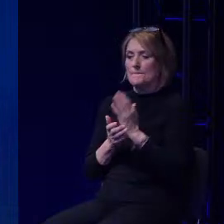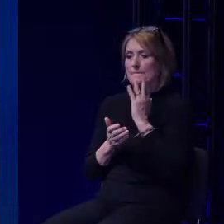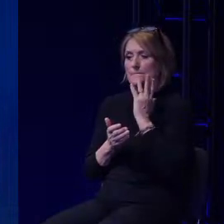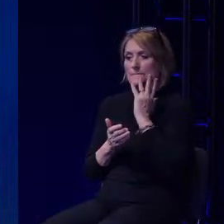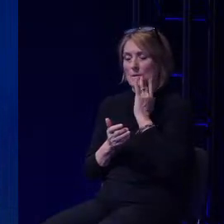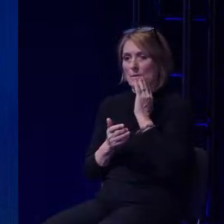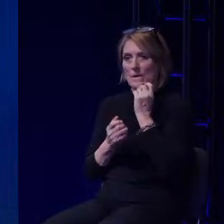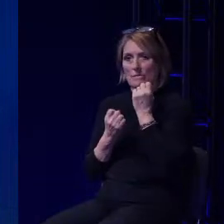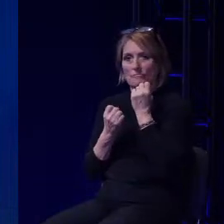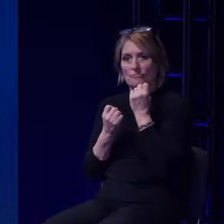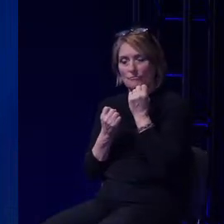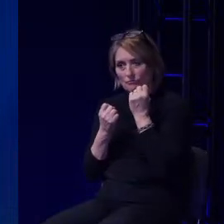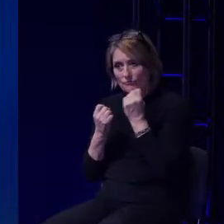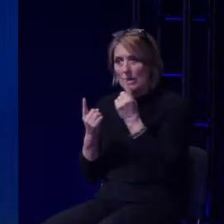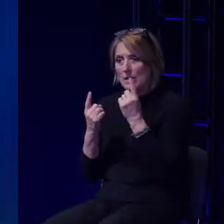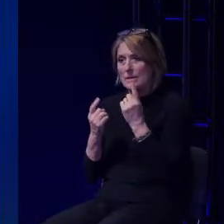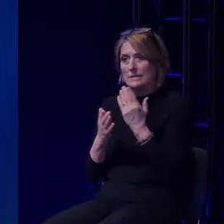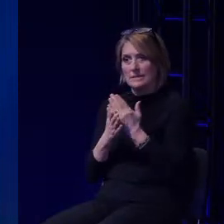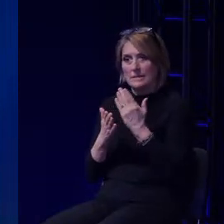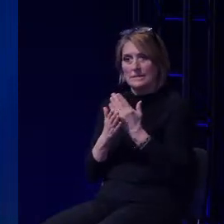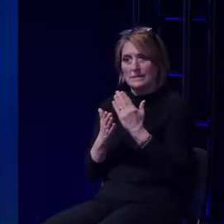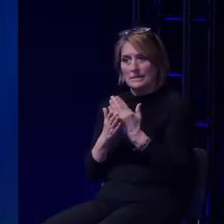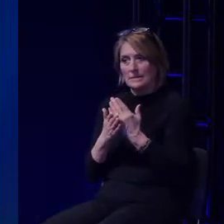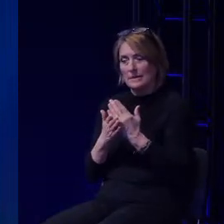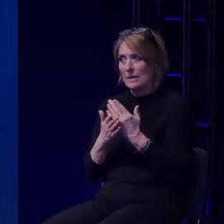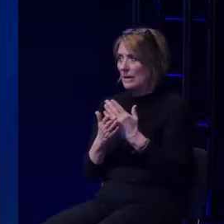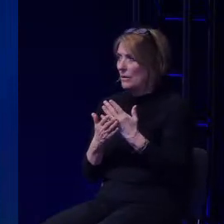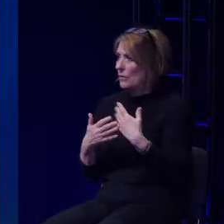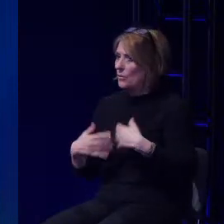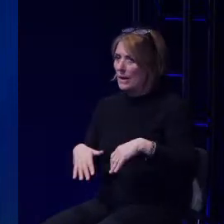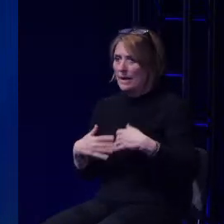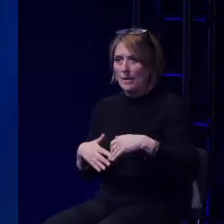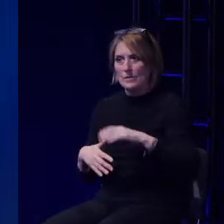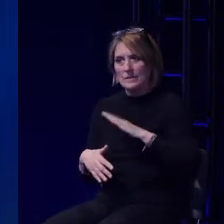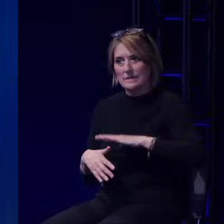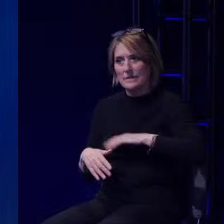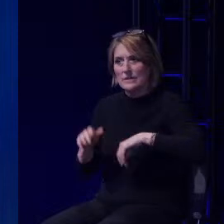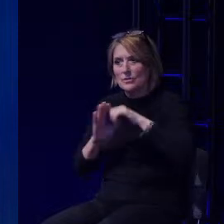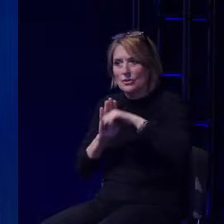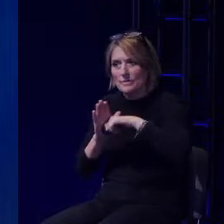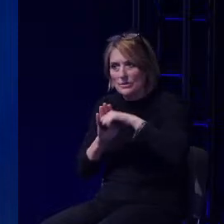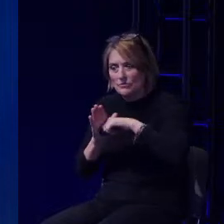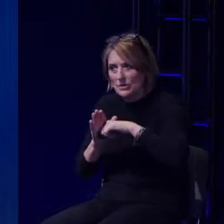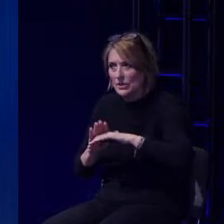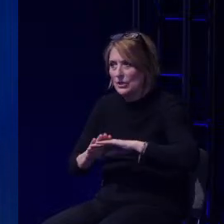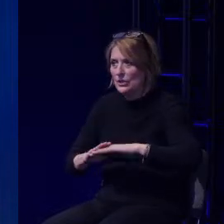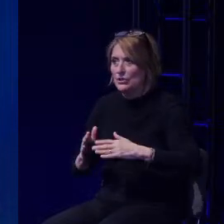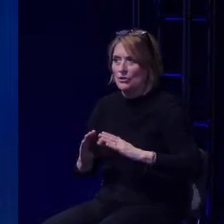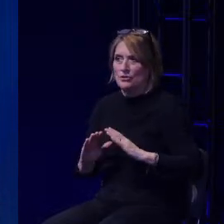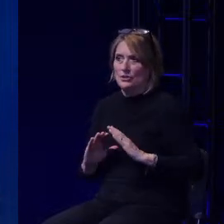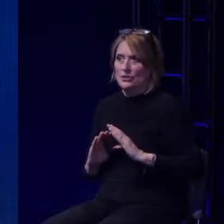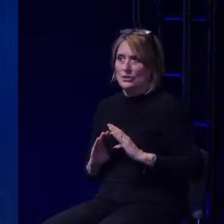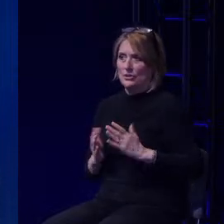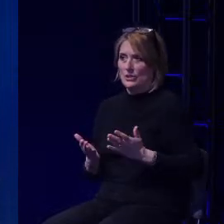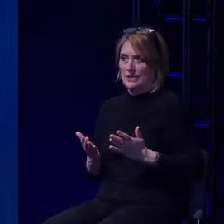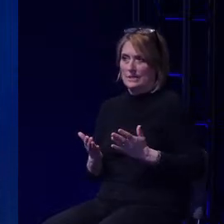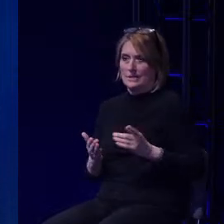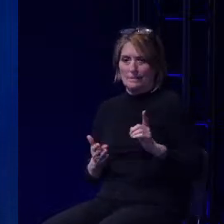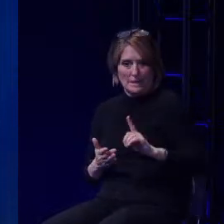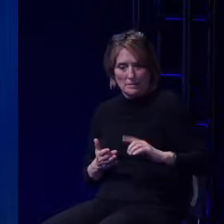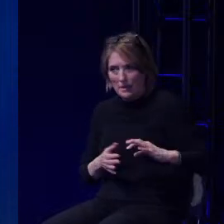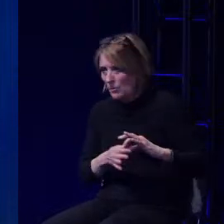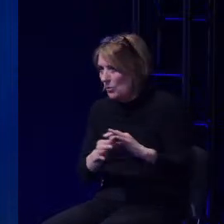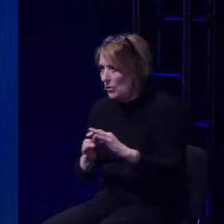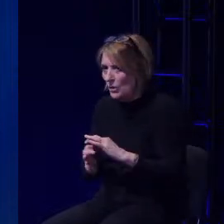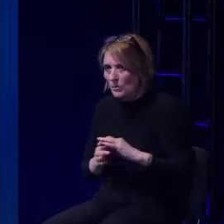quickly realized that it was a really satisfying place to work. Obviously, not just the people I was working with